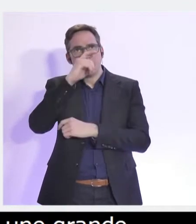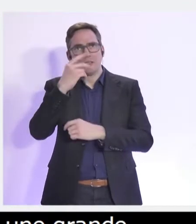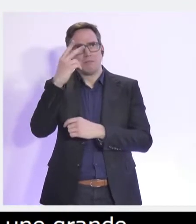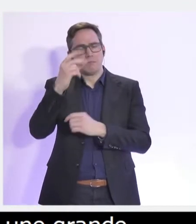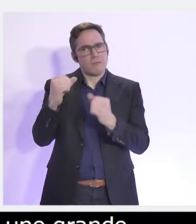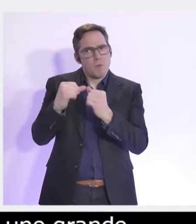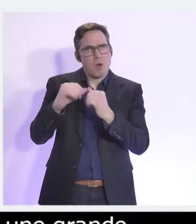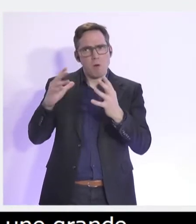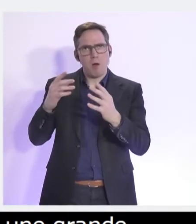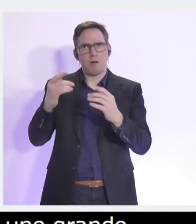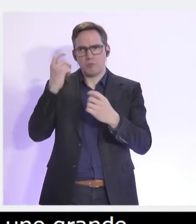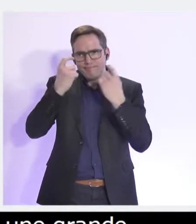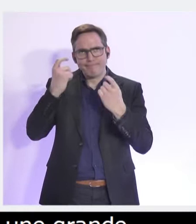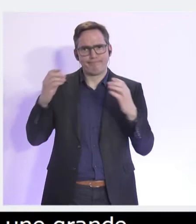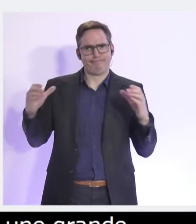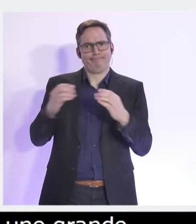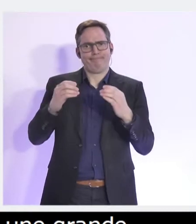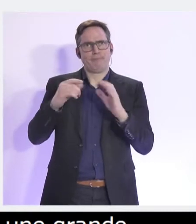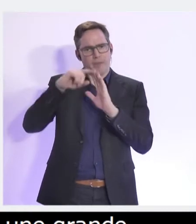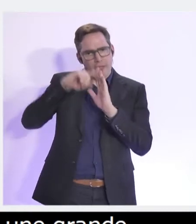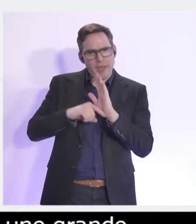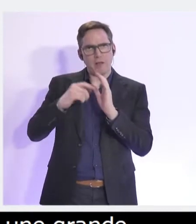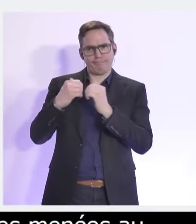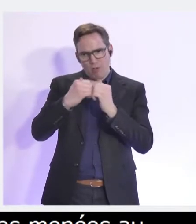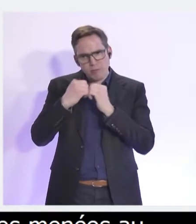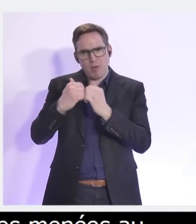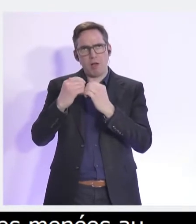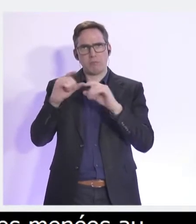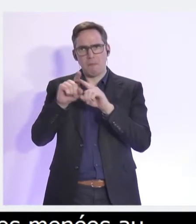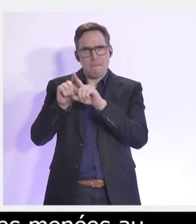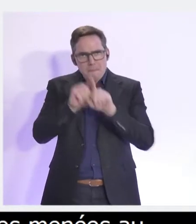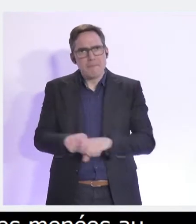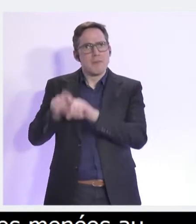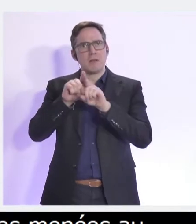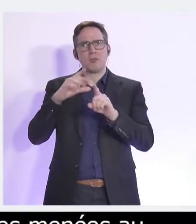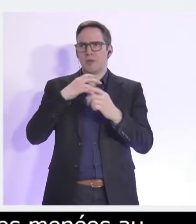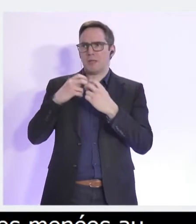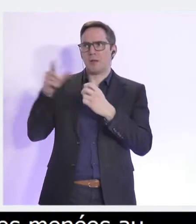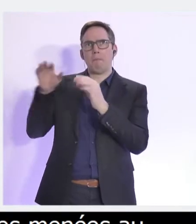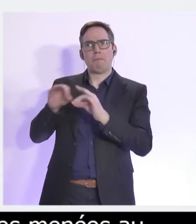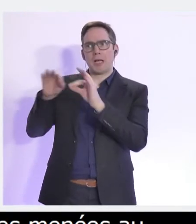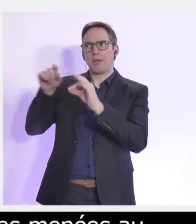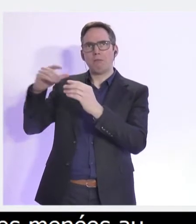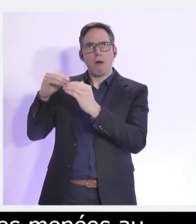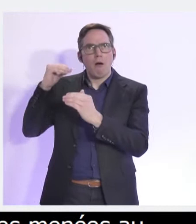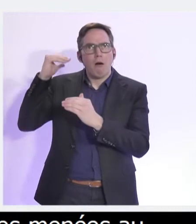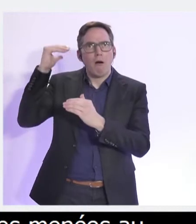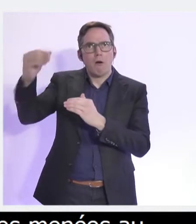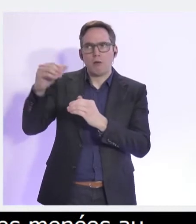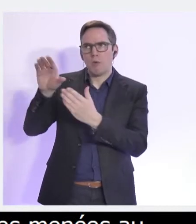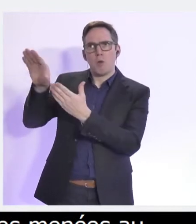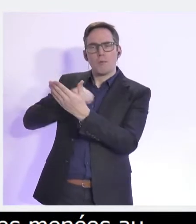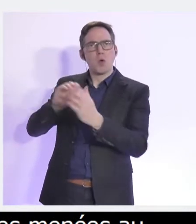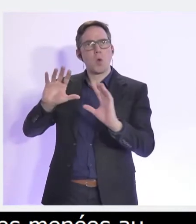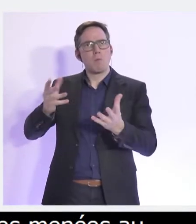will you mobilize, perhaps even bring together, harmonize the measures that have been implemented by some countries which are much